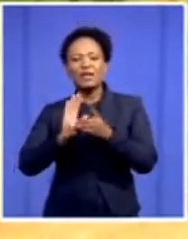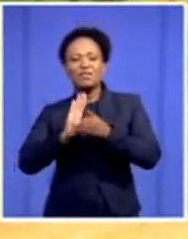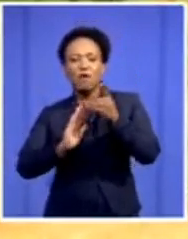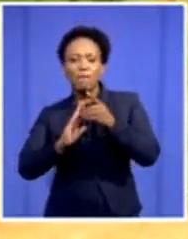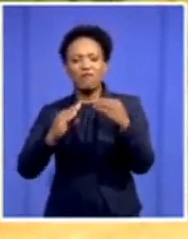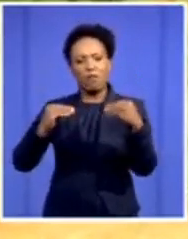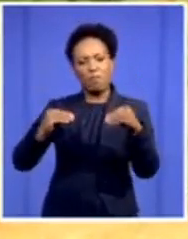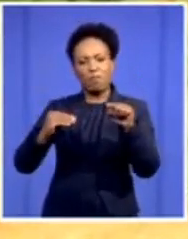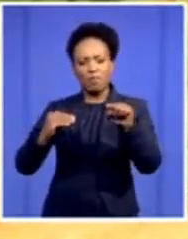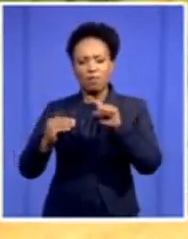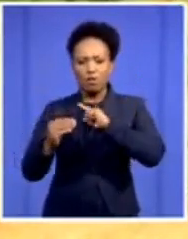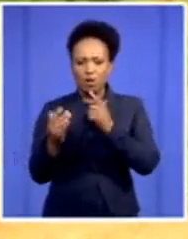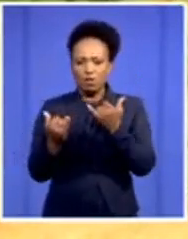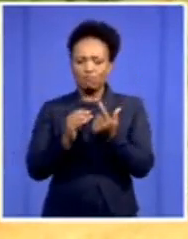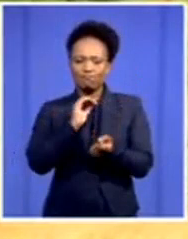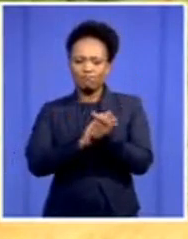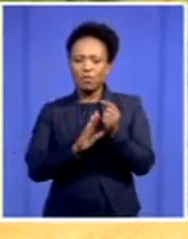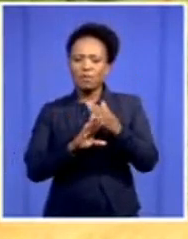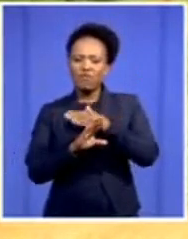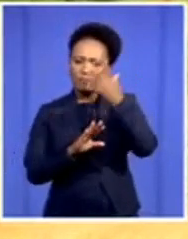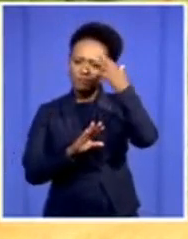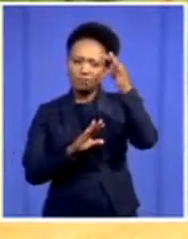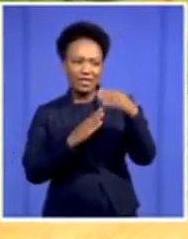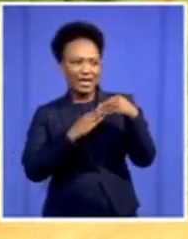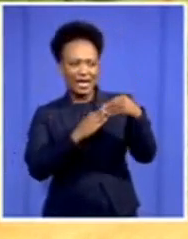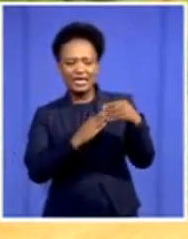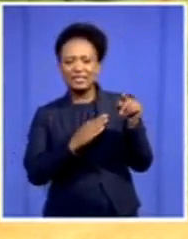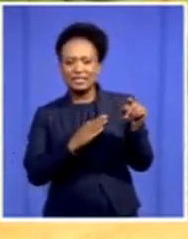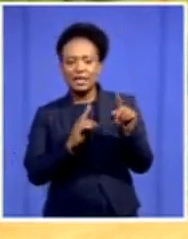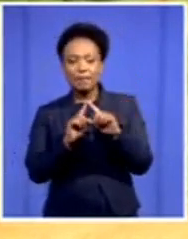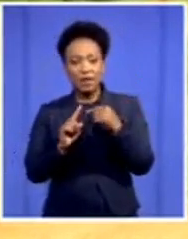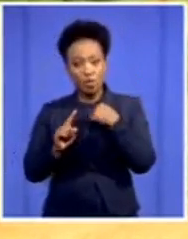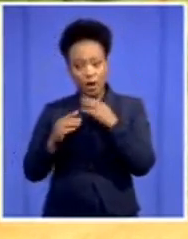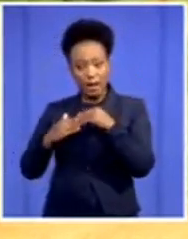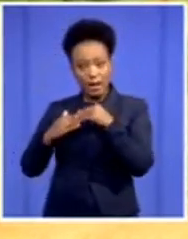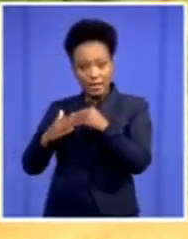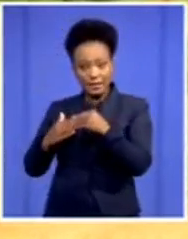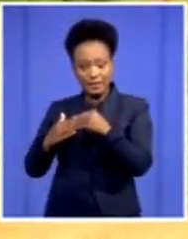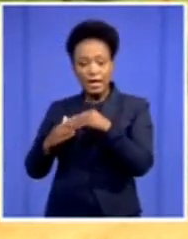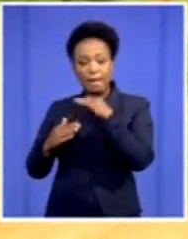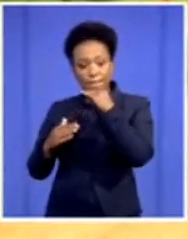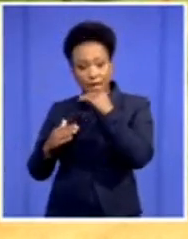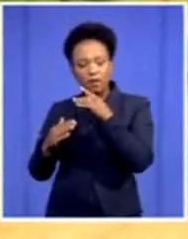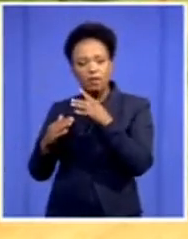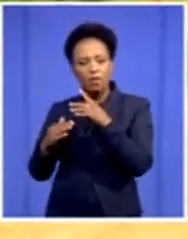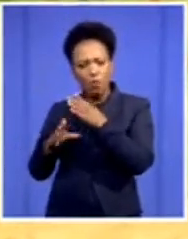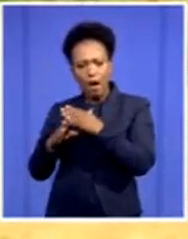was leading, but our understanding, if we are to create jobs, we must lead because we need to be innovative